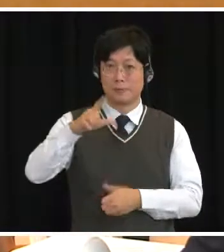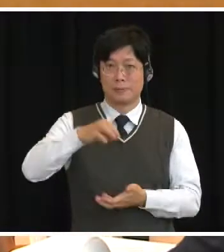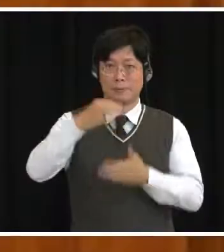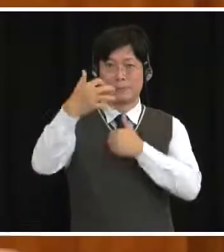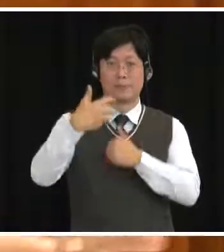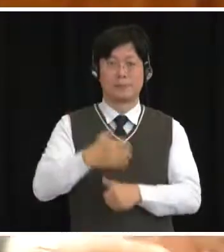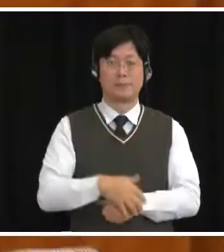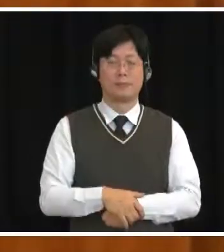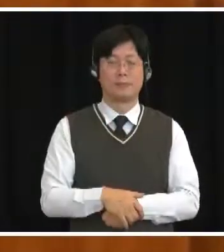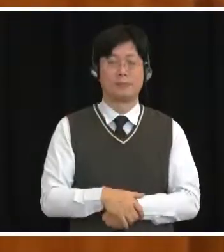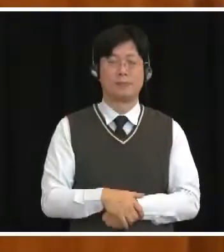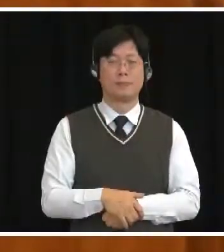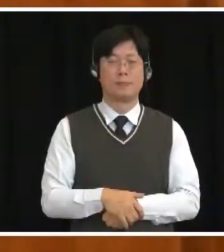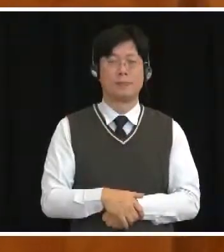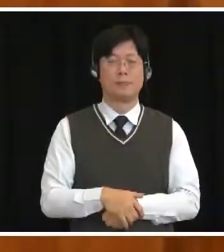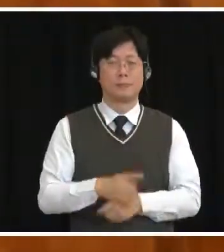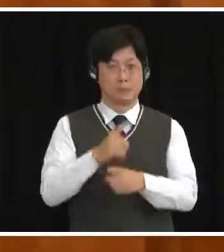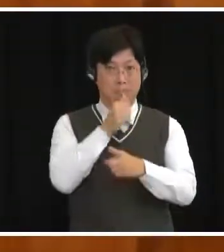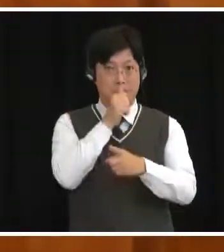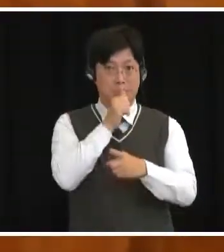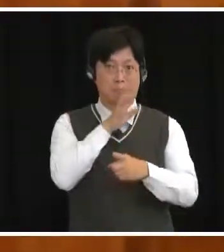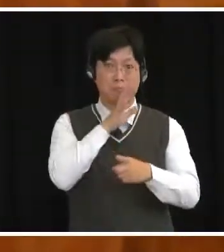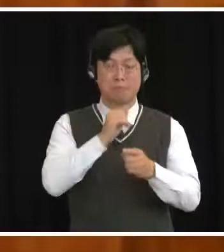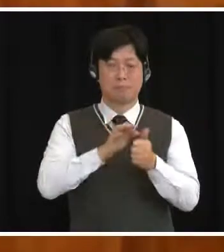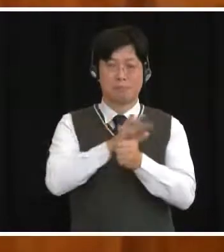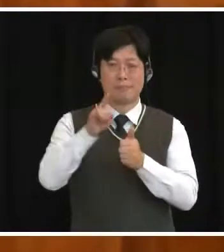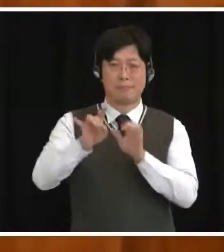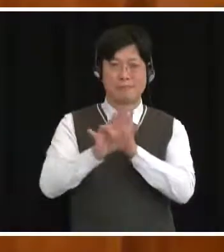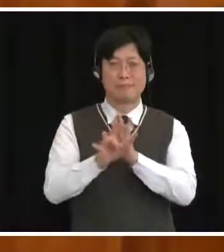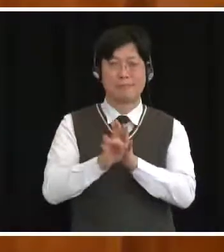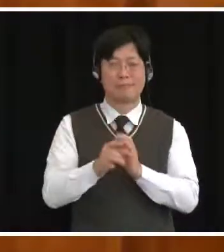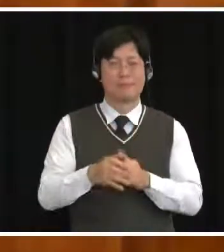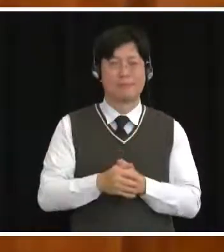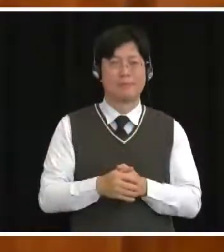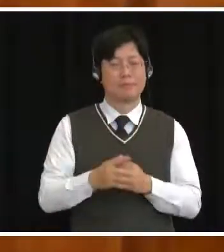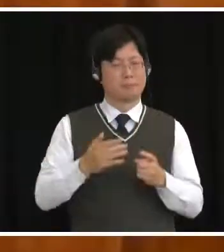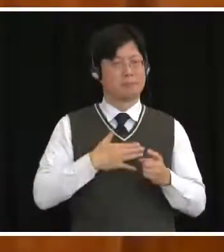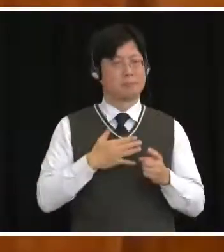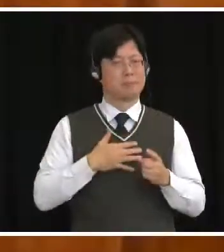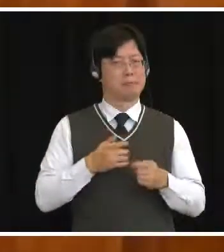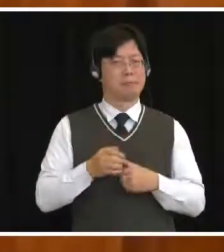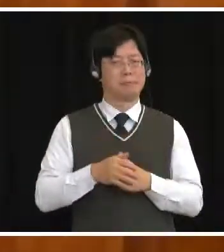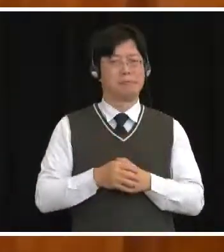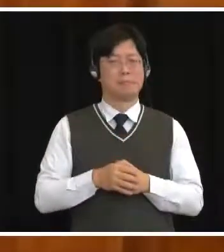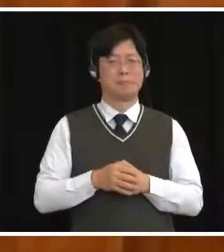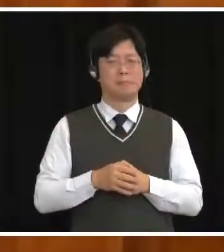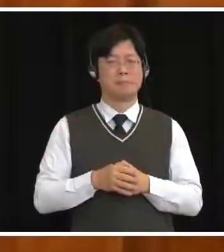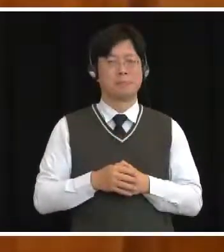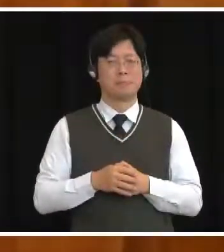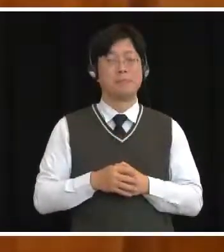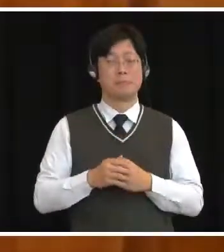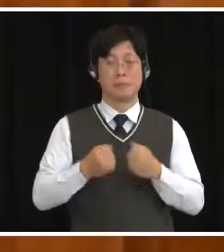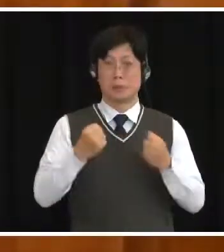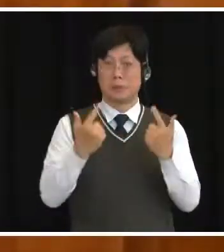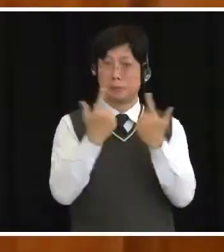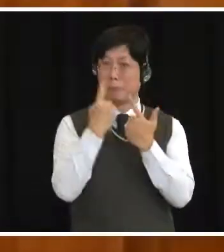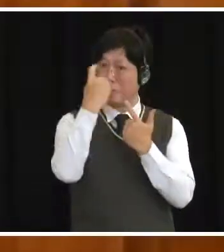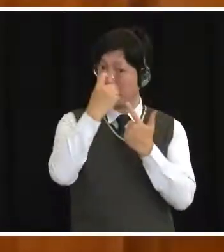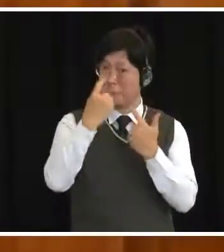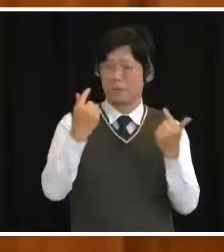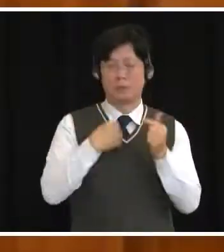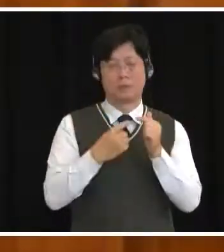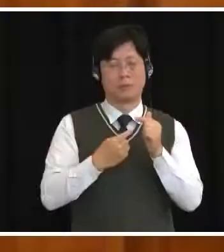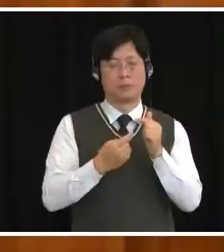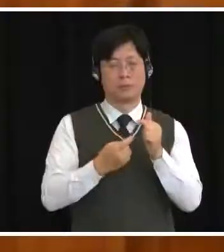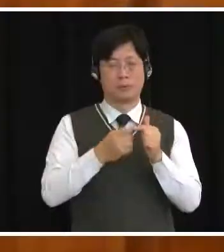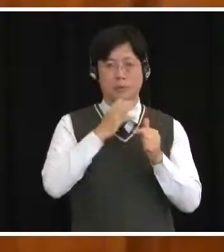I would like to thank Ms. Landy for your question. You are from Ireland, so I